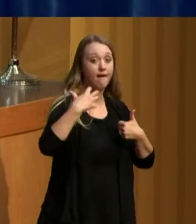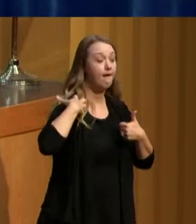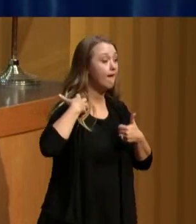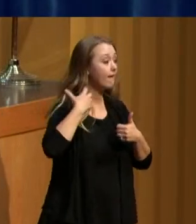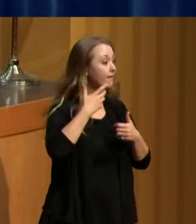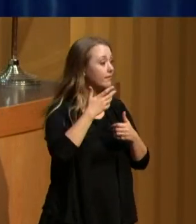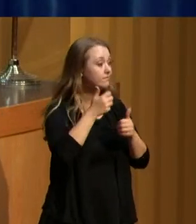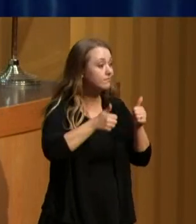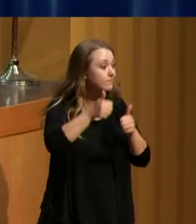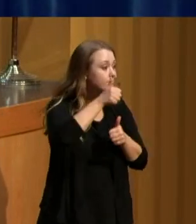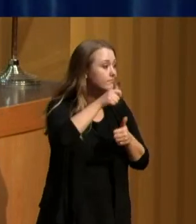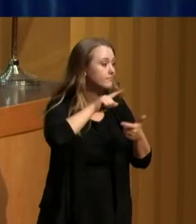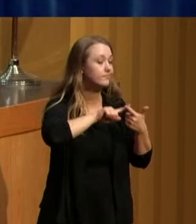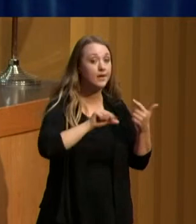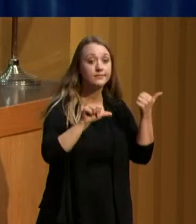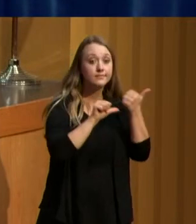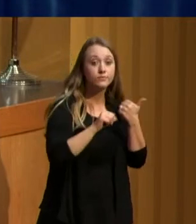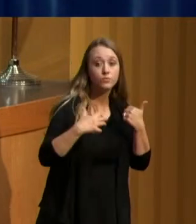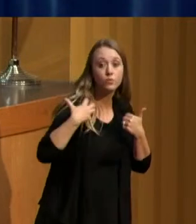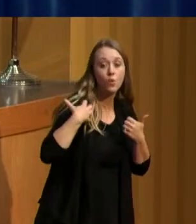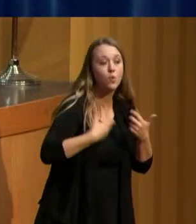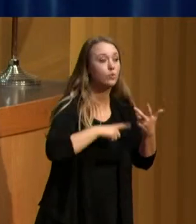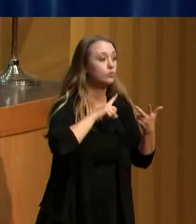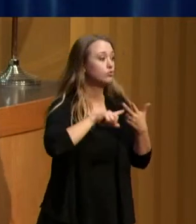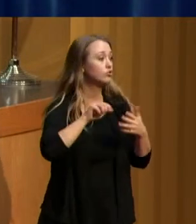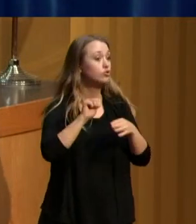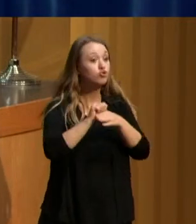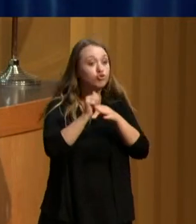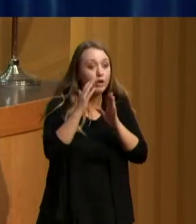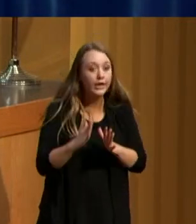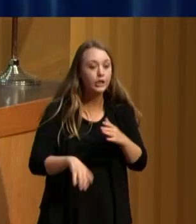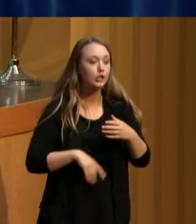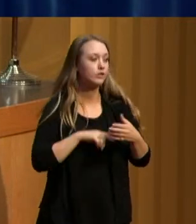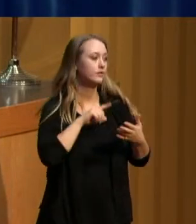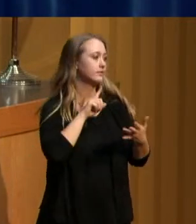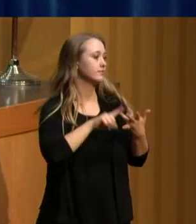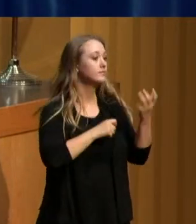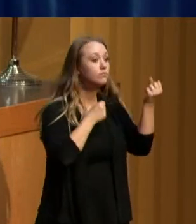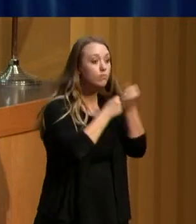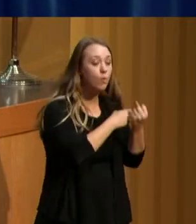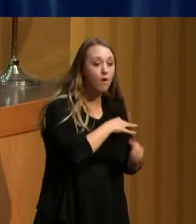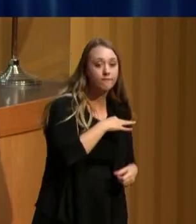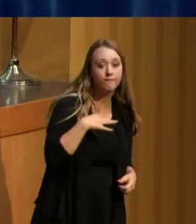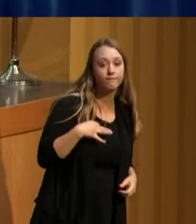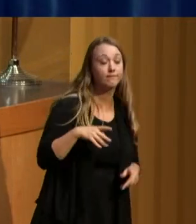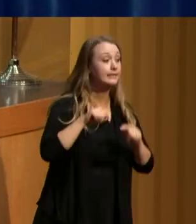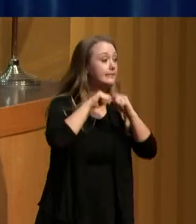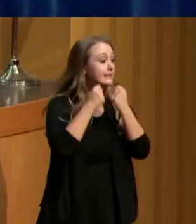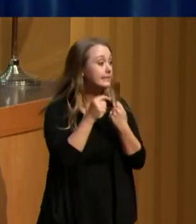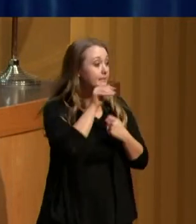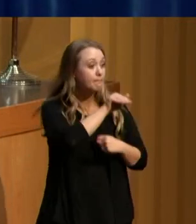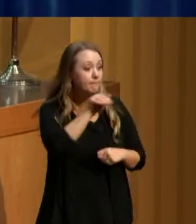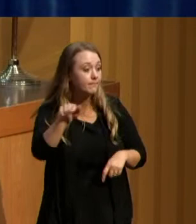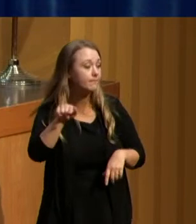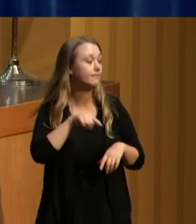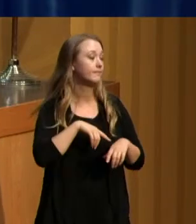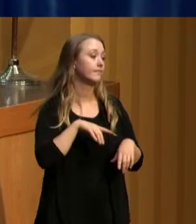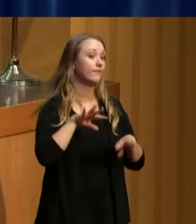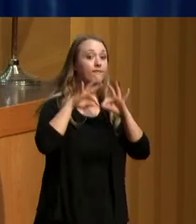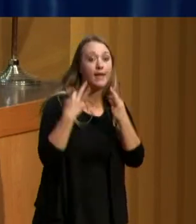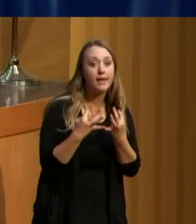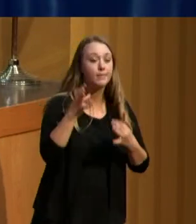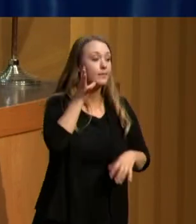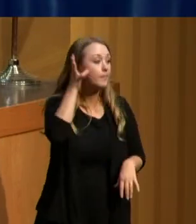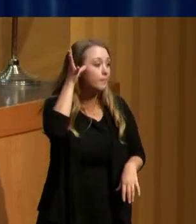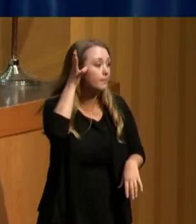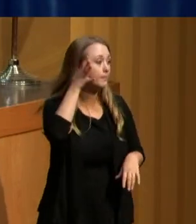the trainers, the support staff, your teammates, your family, your parents who drove you